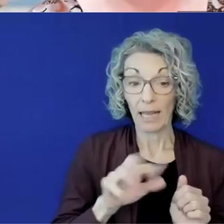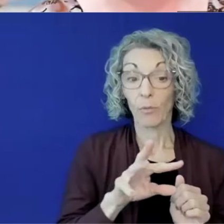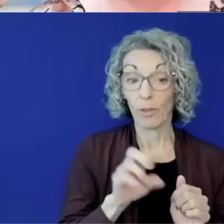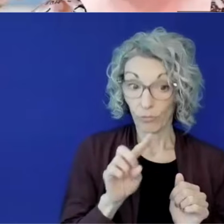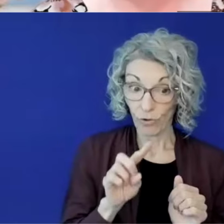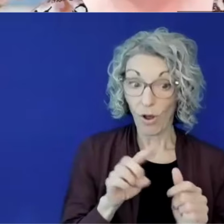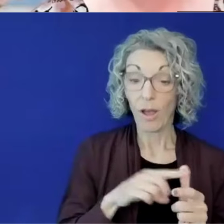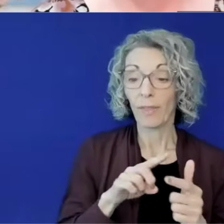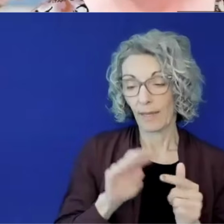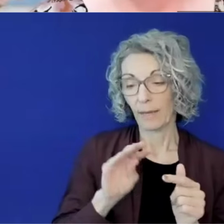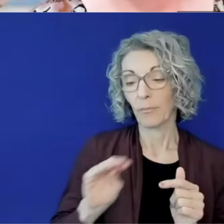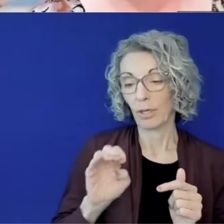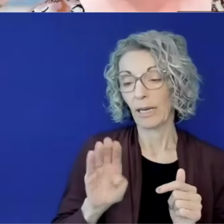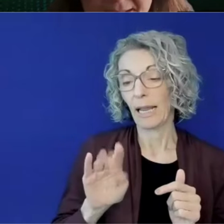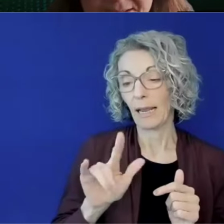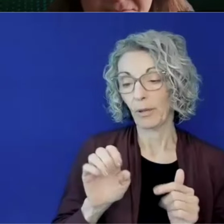account.